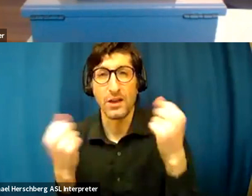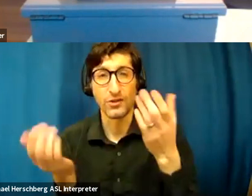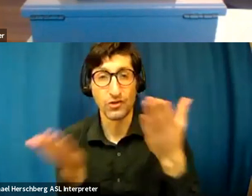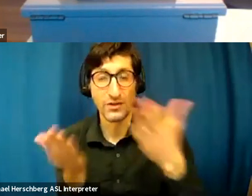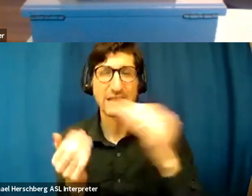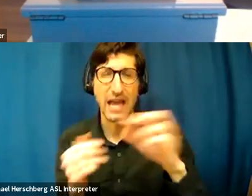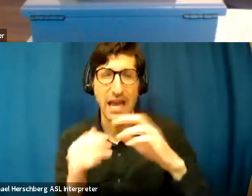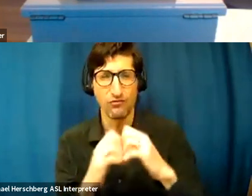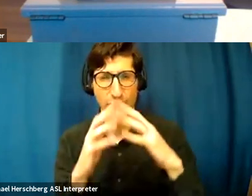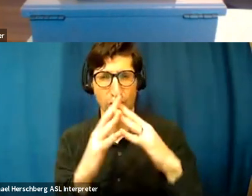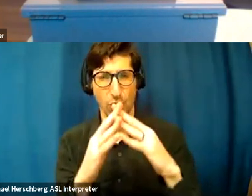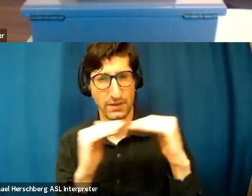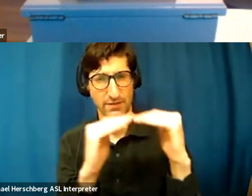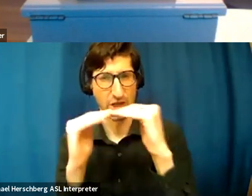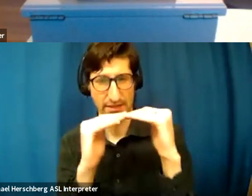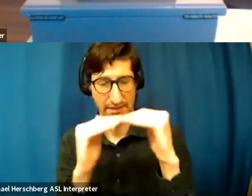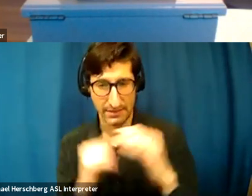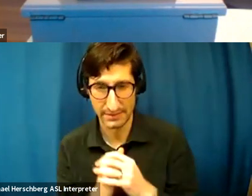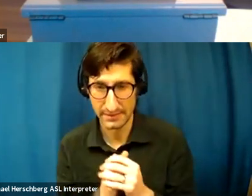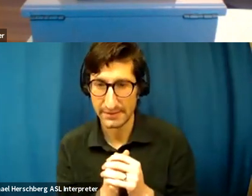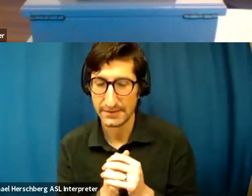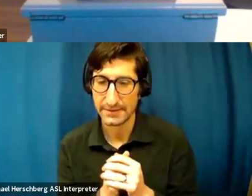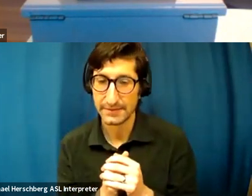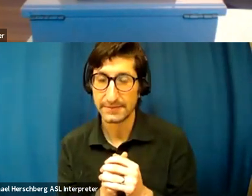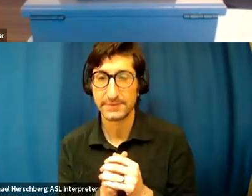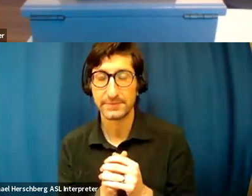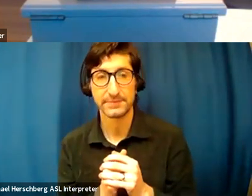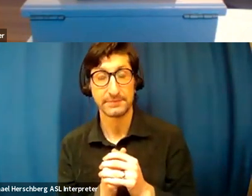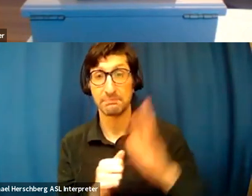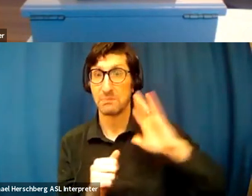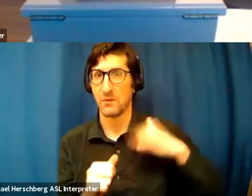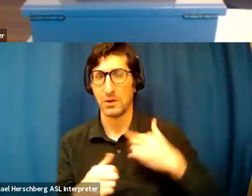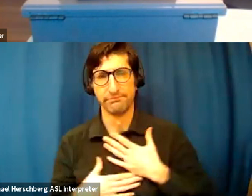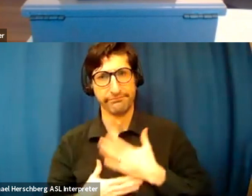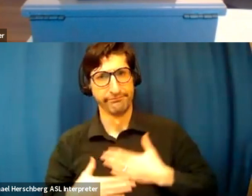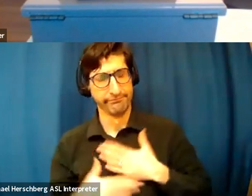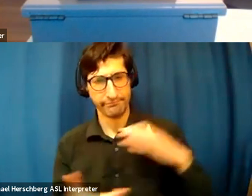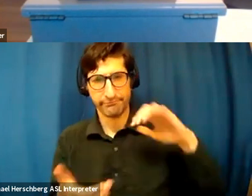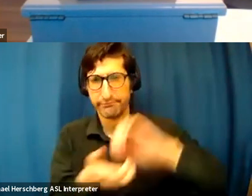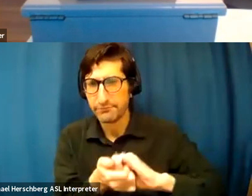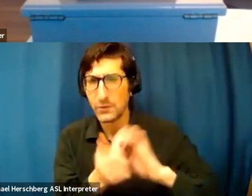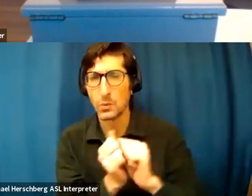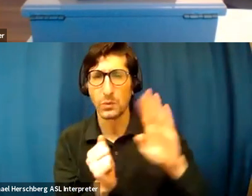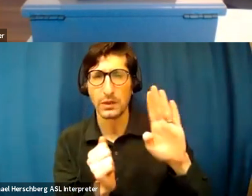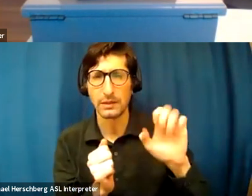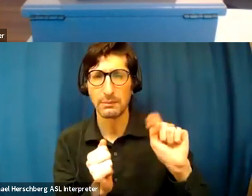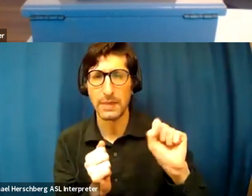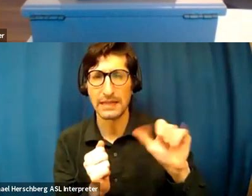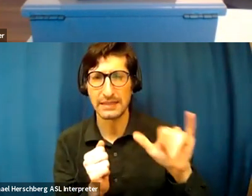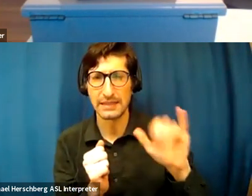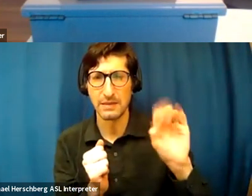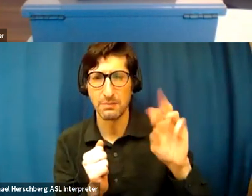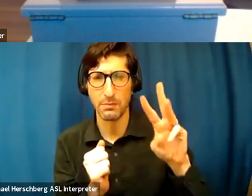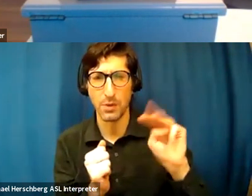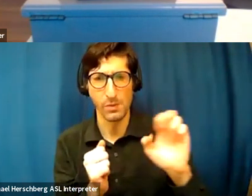restorative justice. I had the pleasure of meeting and collaborating with Betsy Bowman for the first time this